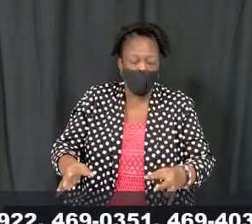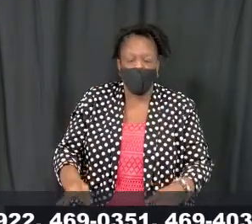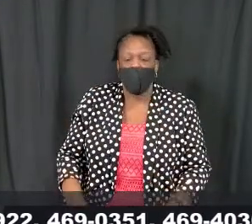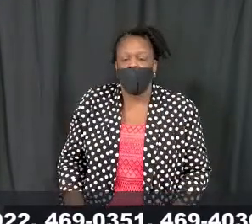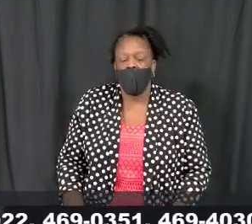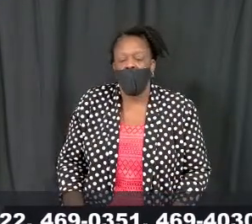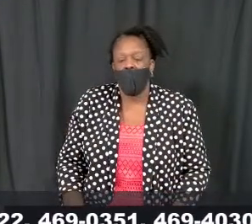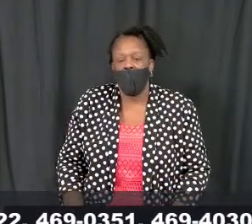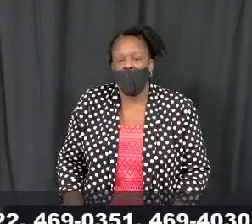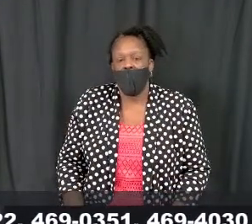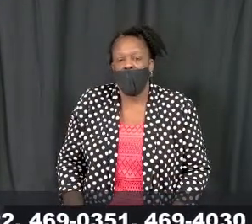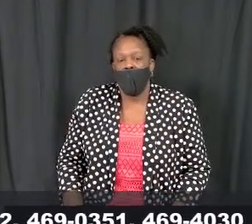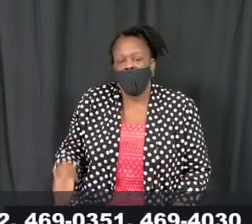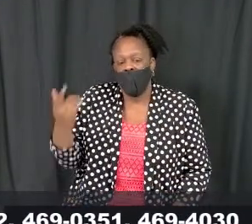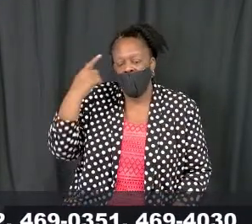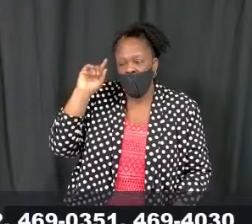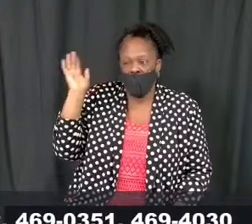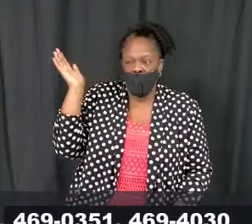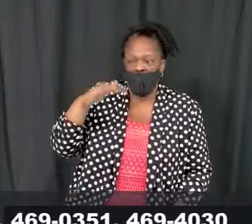St. Kitts illegally?